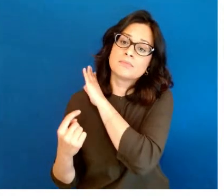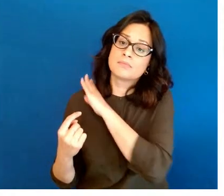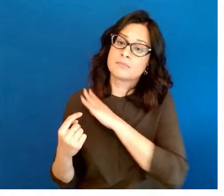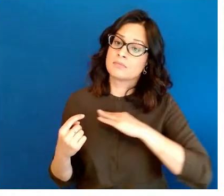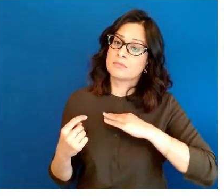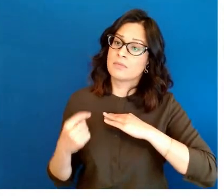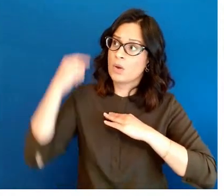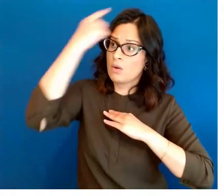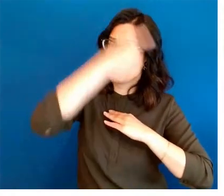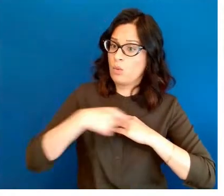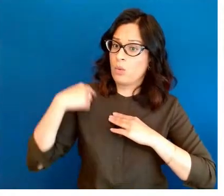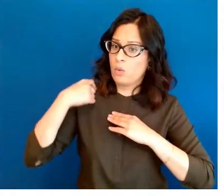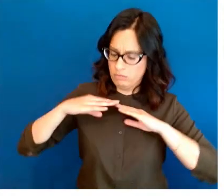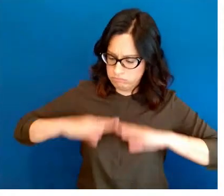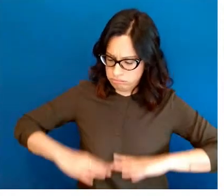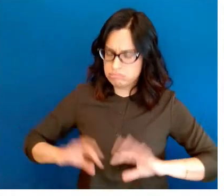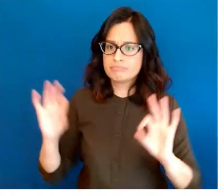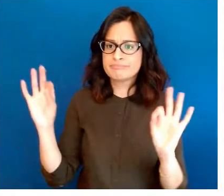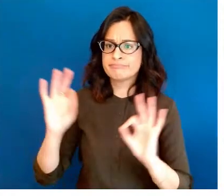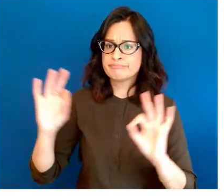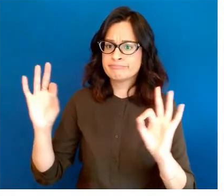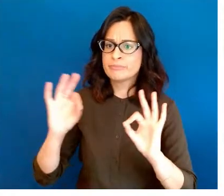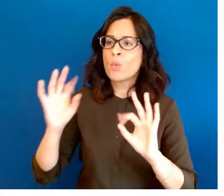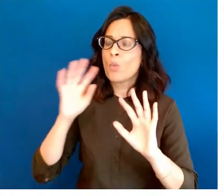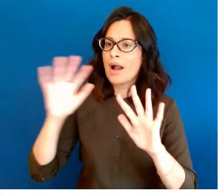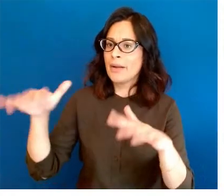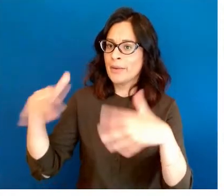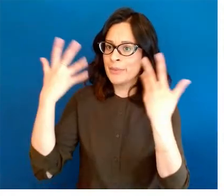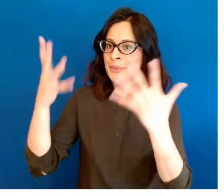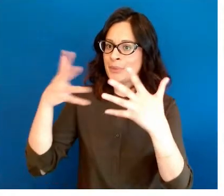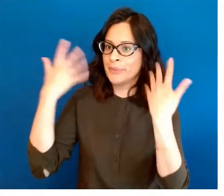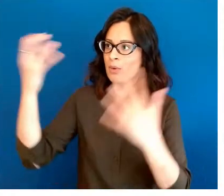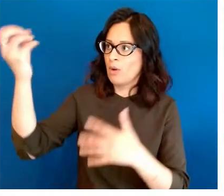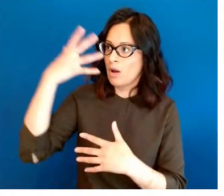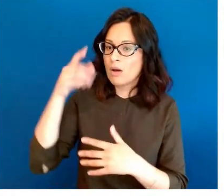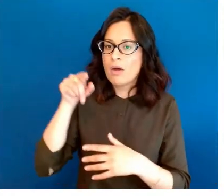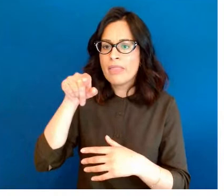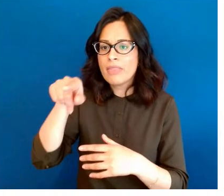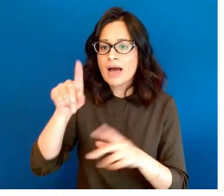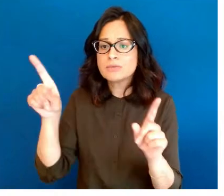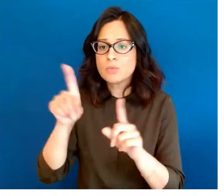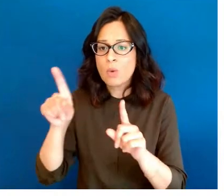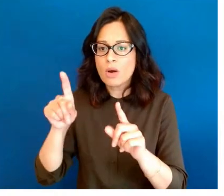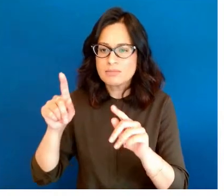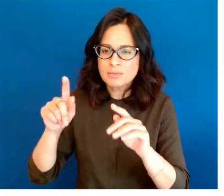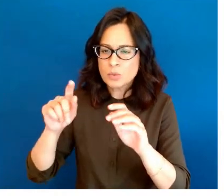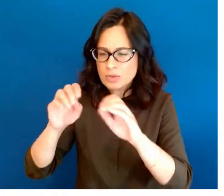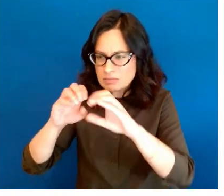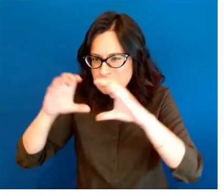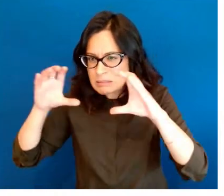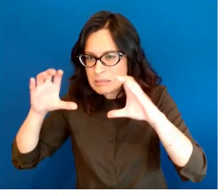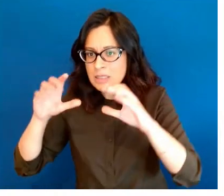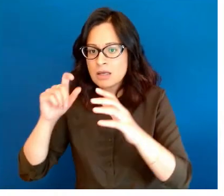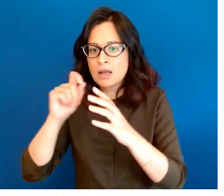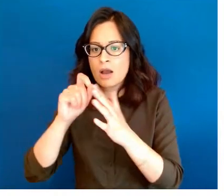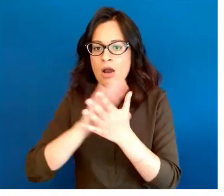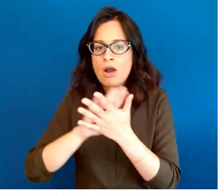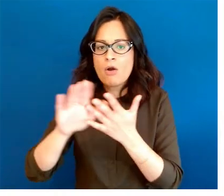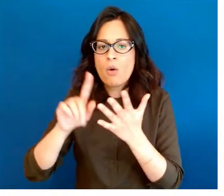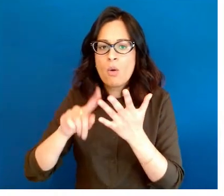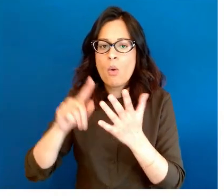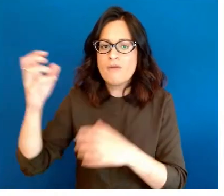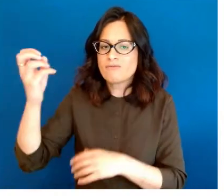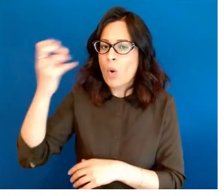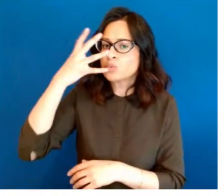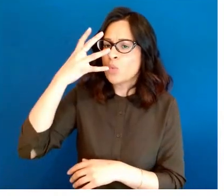sites. And actually, this is photoaggravation of eczema. And you can get photoaggravation of eczema, and you can